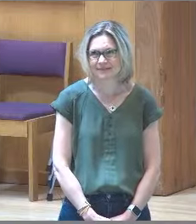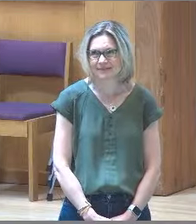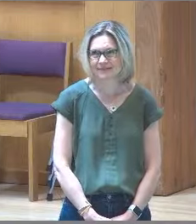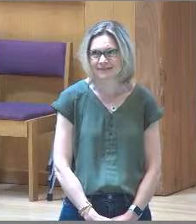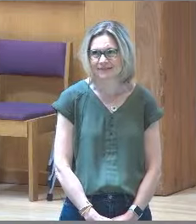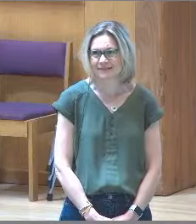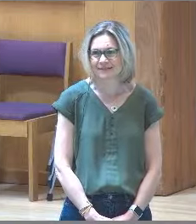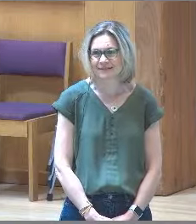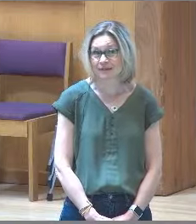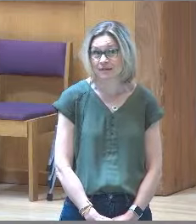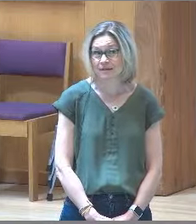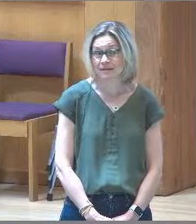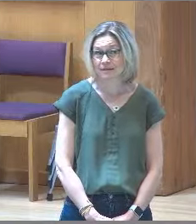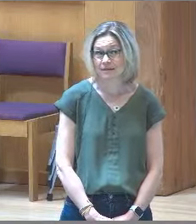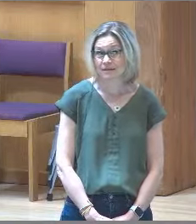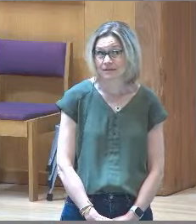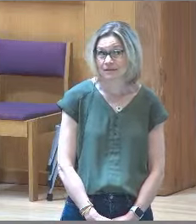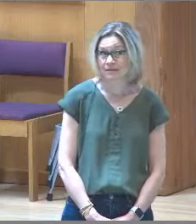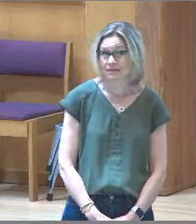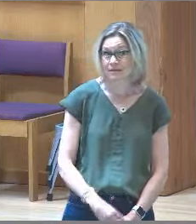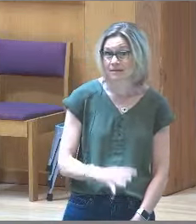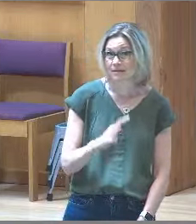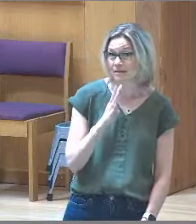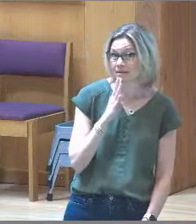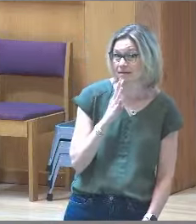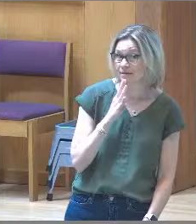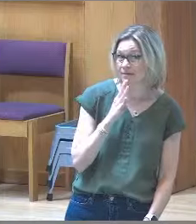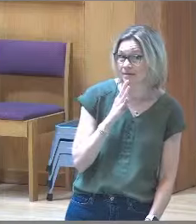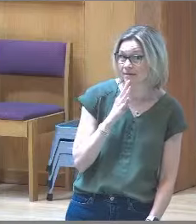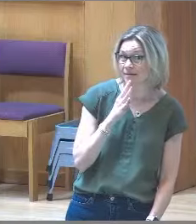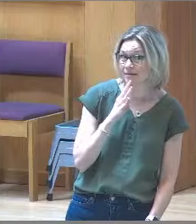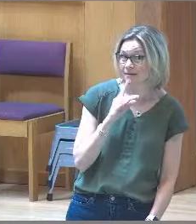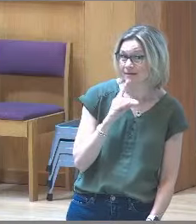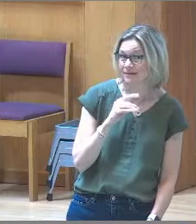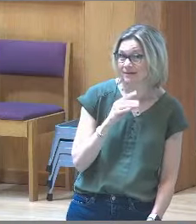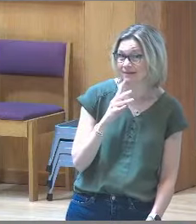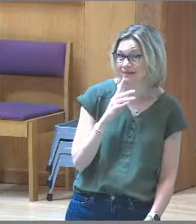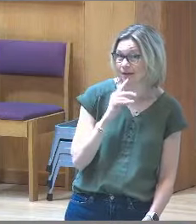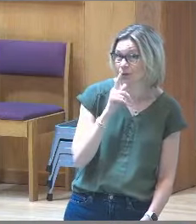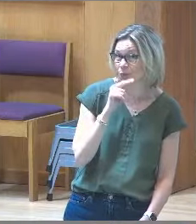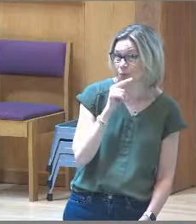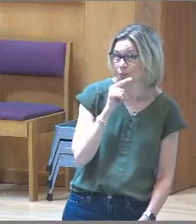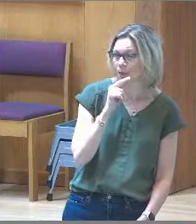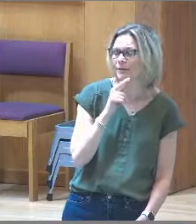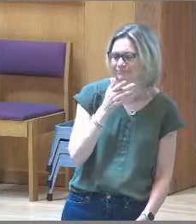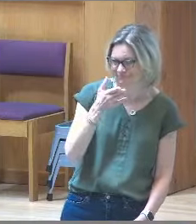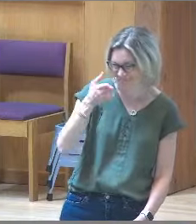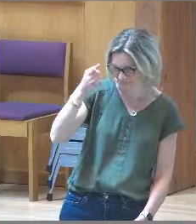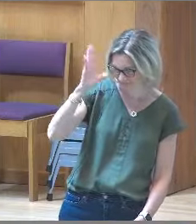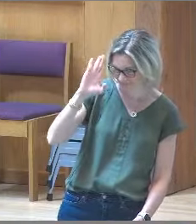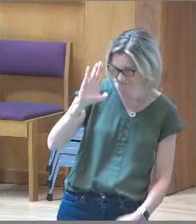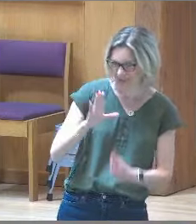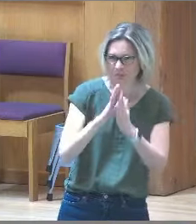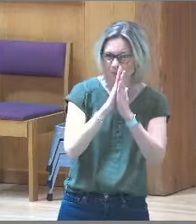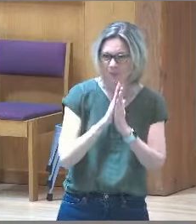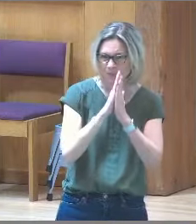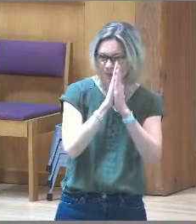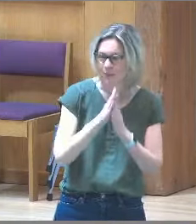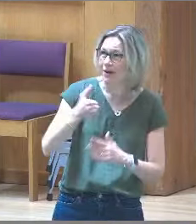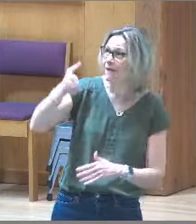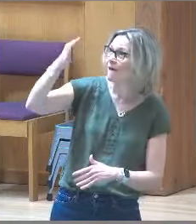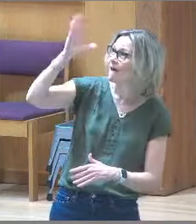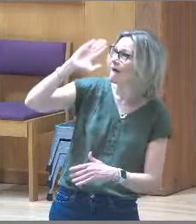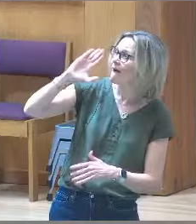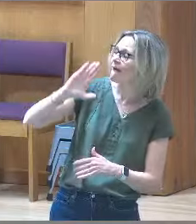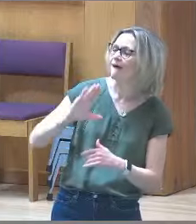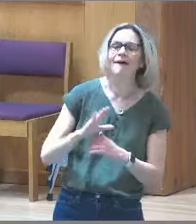Are we talking? Mm-hmm. Talking to who? God. To God. That's right. We pray to God. How often